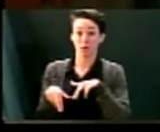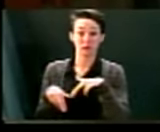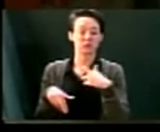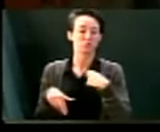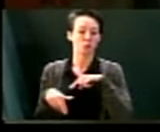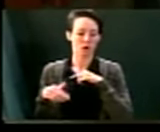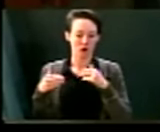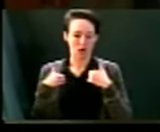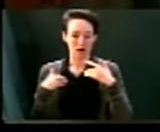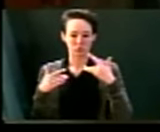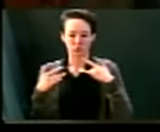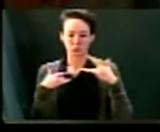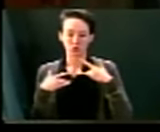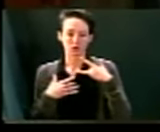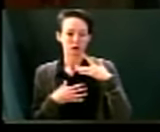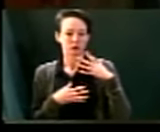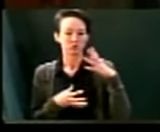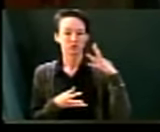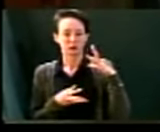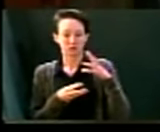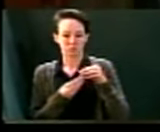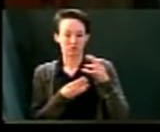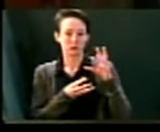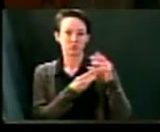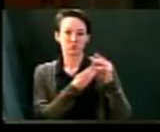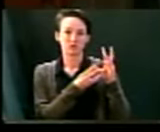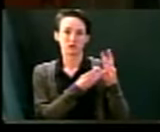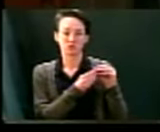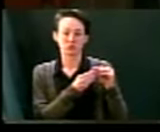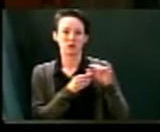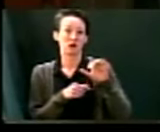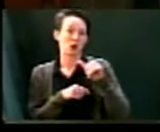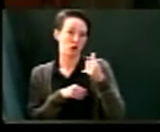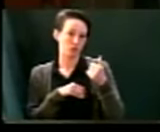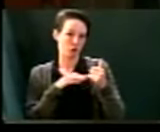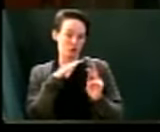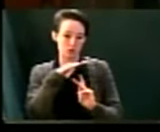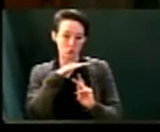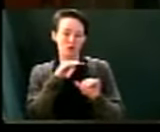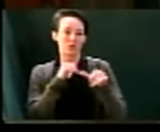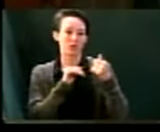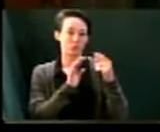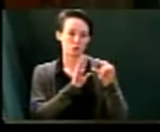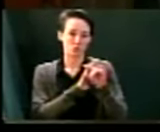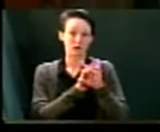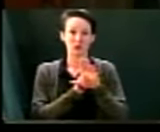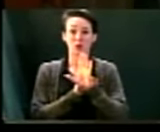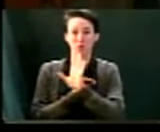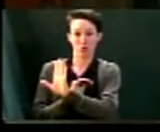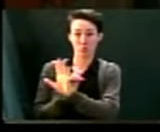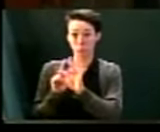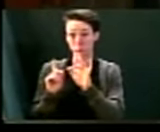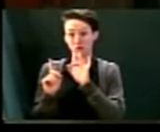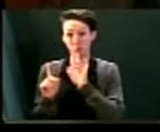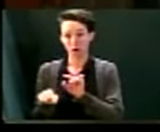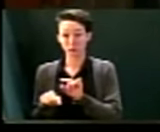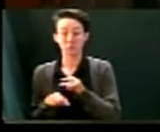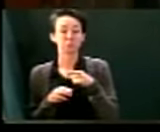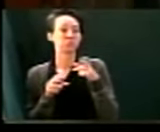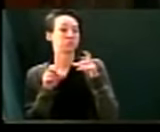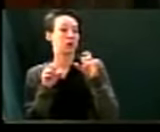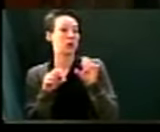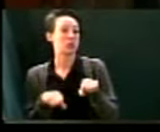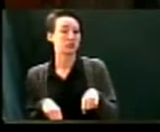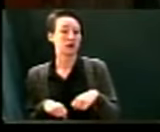concerns from the kindergarten and early grades. And their response was, you can waive